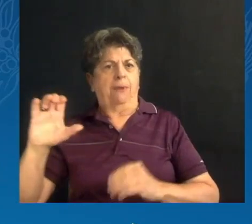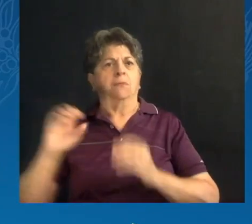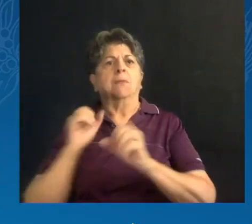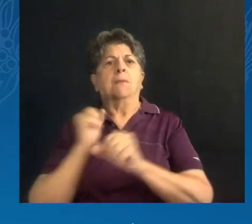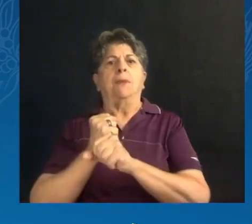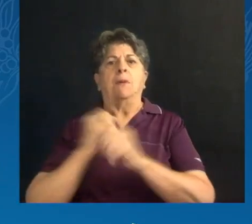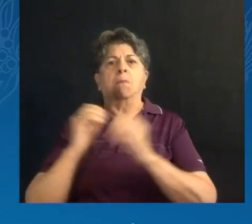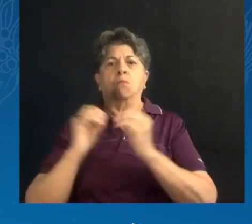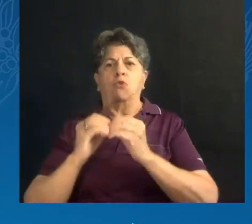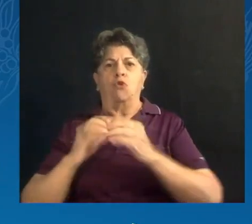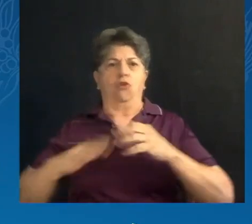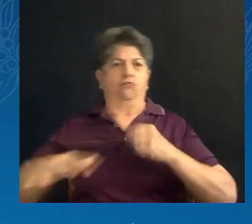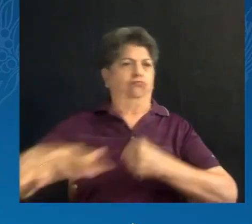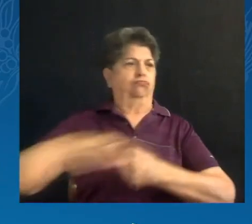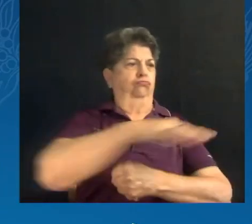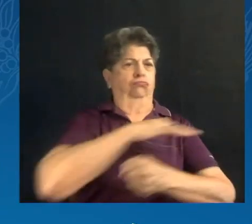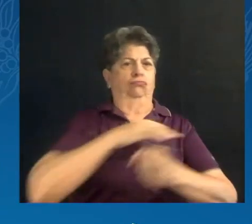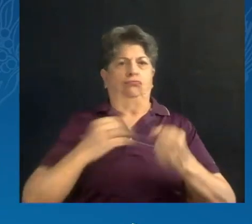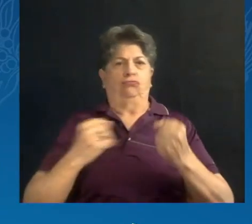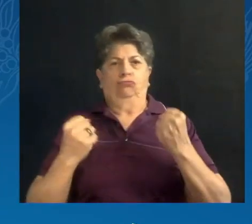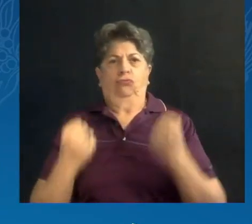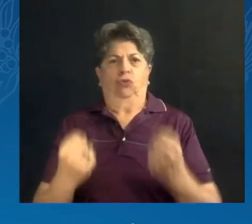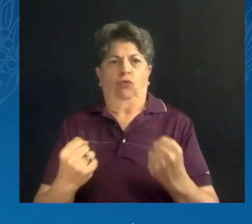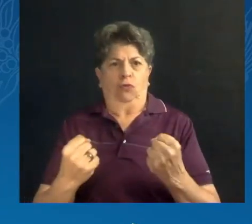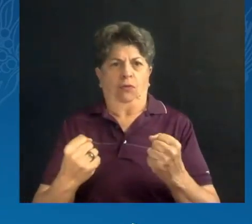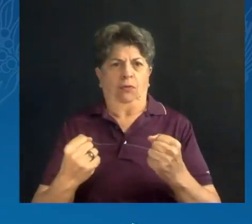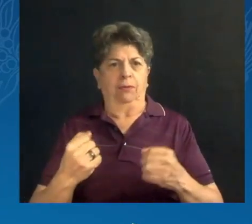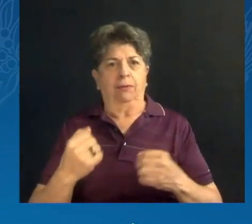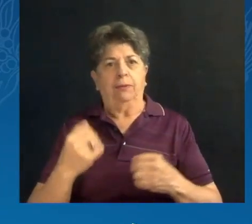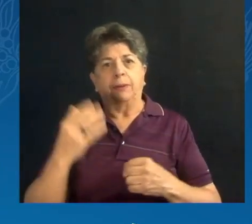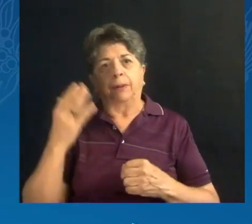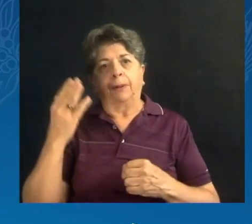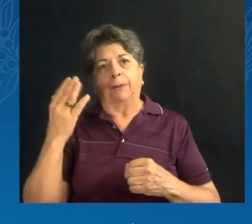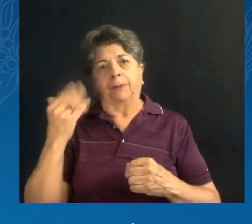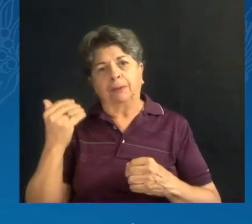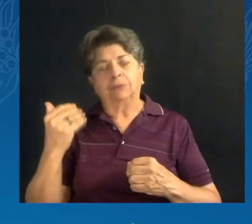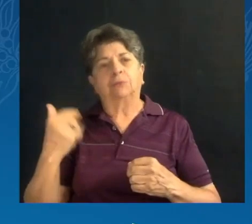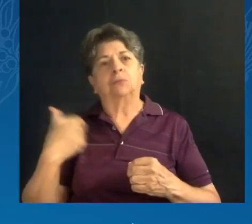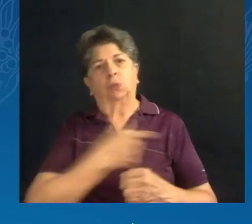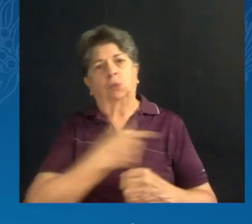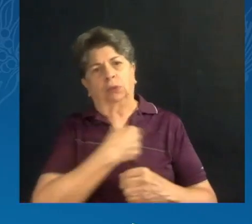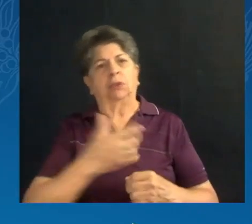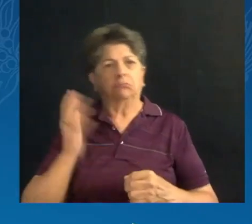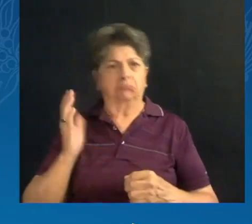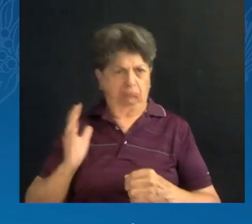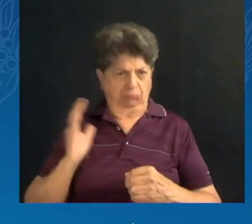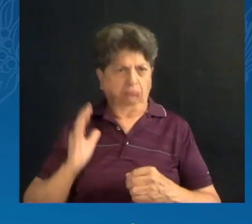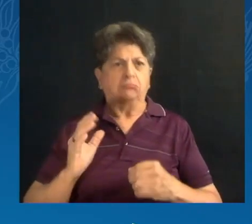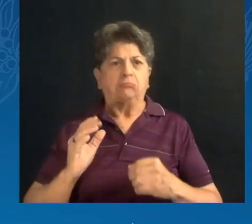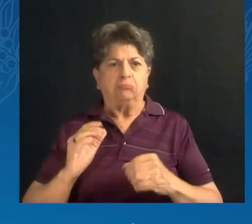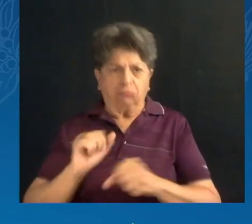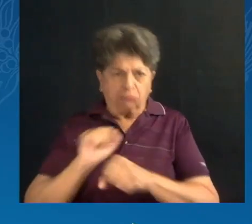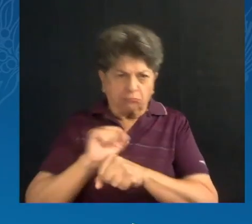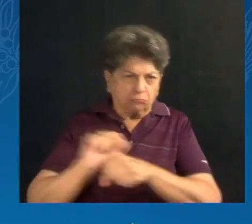President Biden and I have each been, since we have been in office, to the Indo-Pacific three times